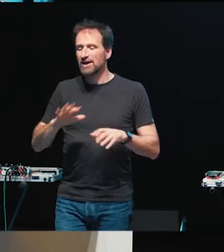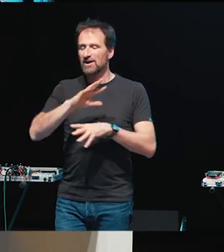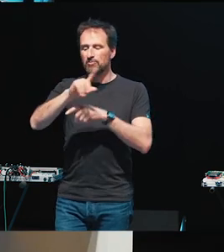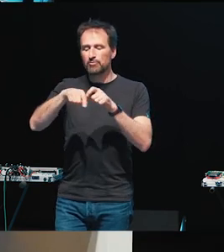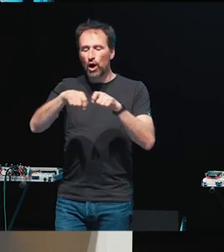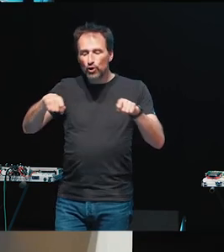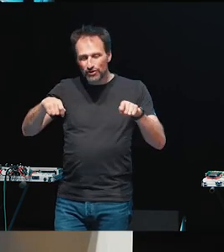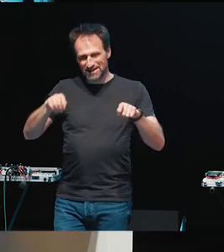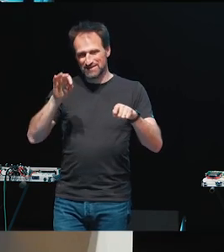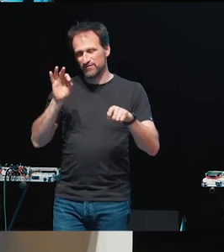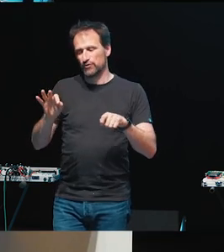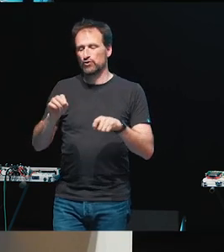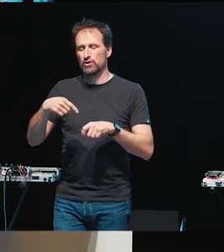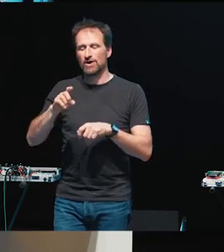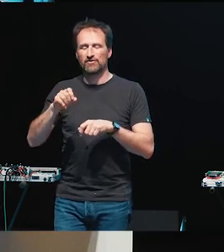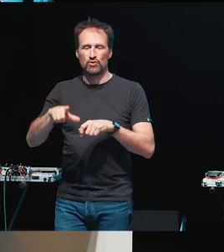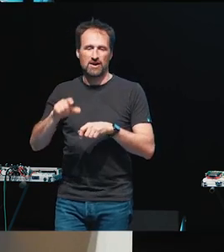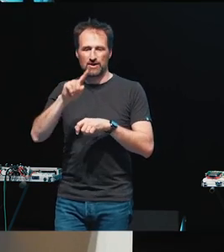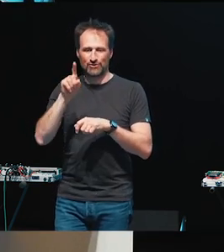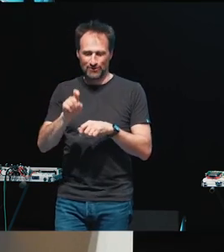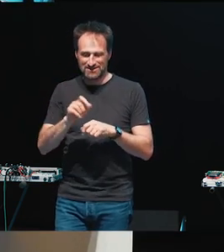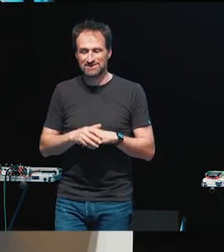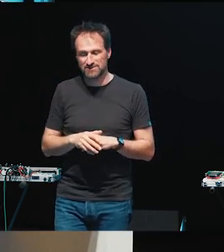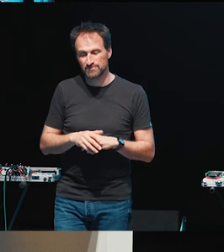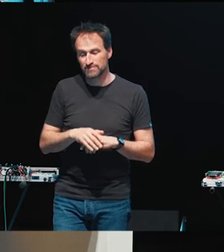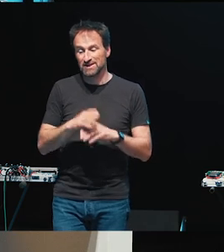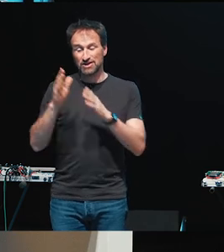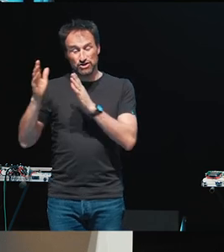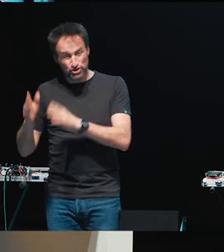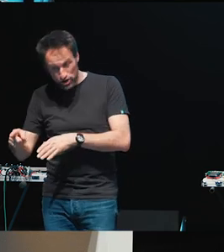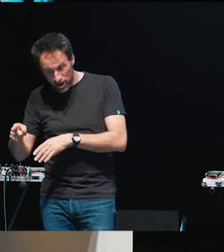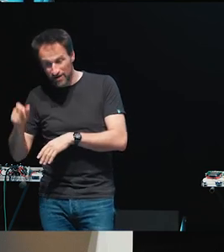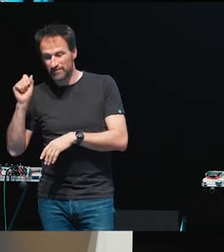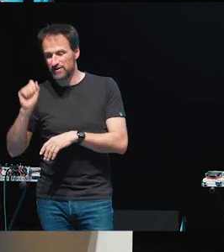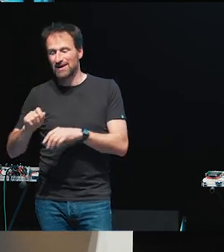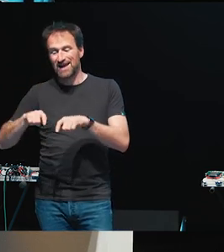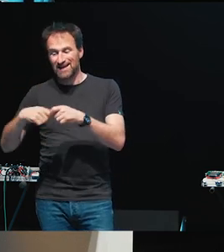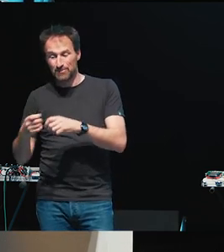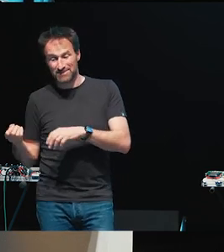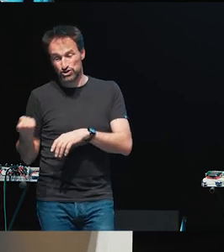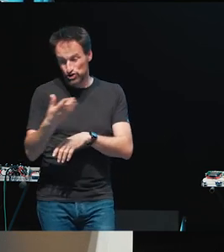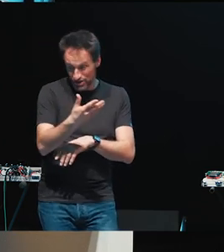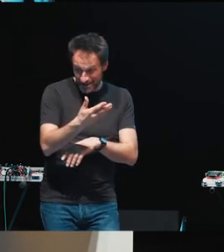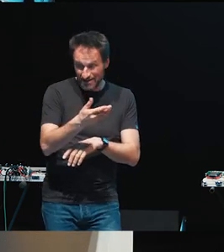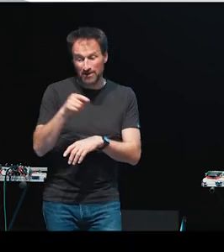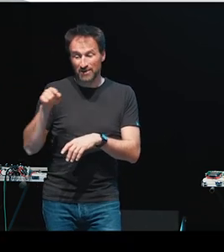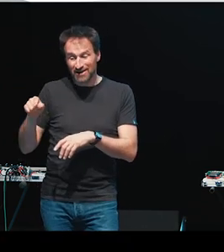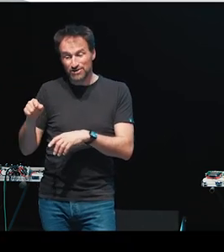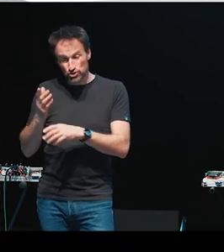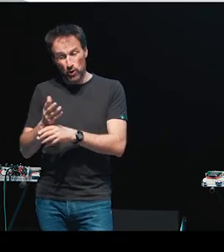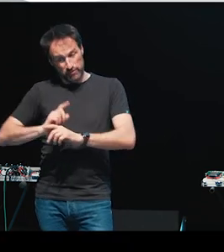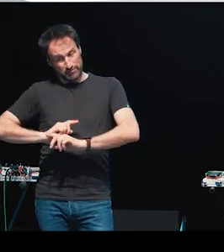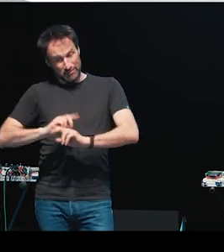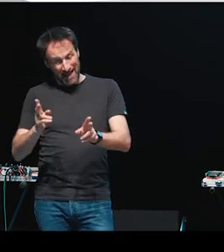starts getting results from GraphQL. This lets you decide what is the most important thing to show your users and make sure it's not delayed by anything